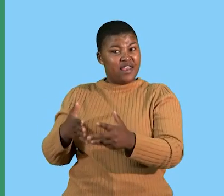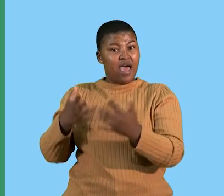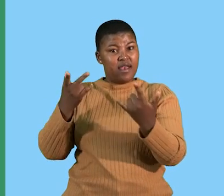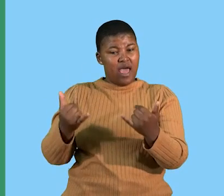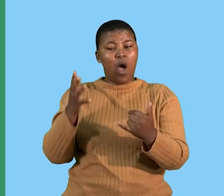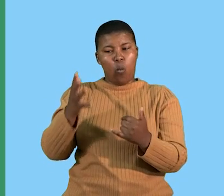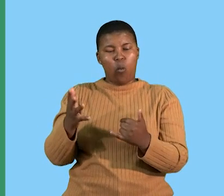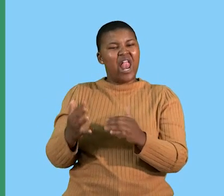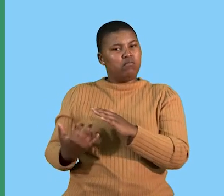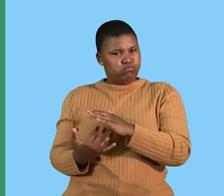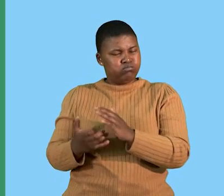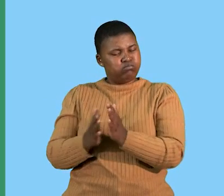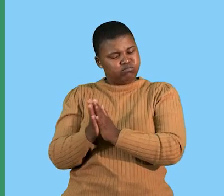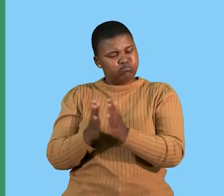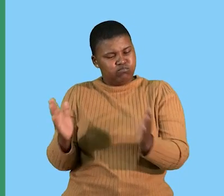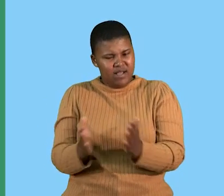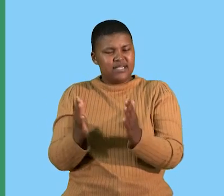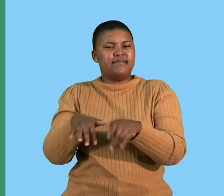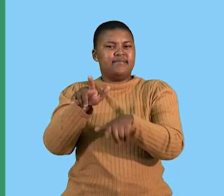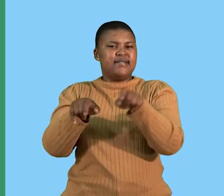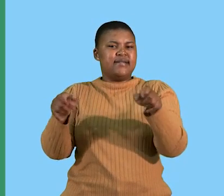where they will inspire people,